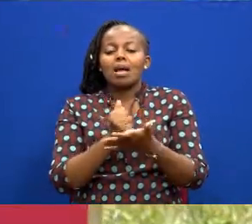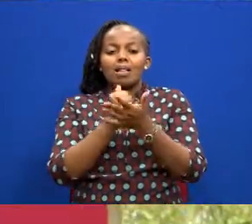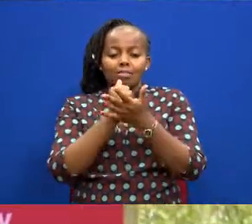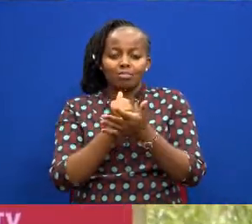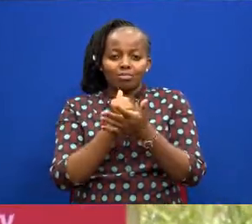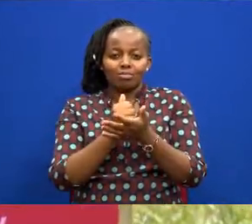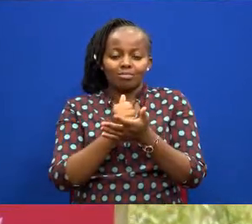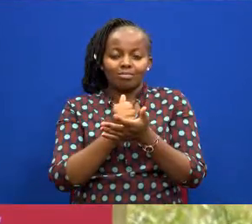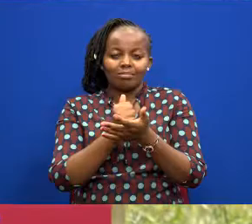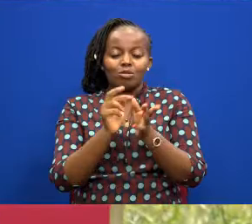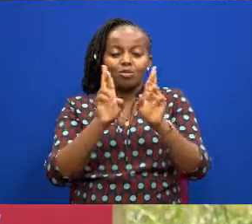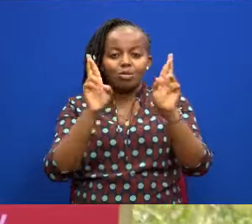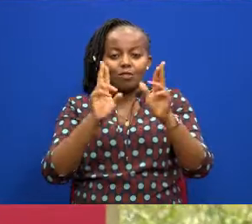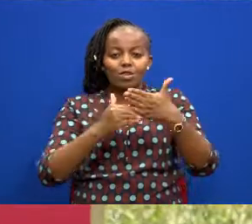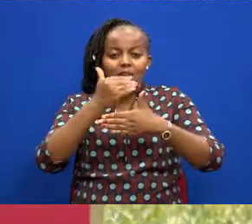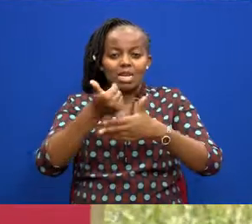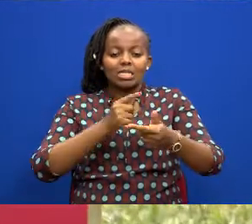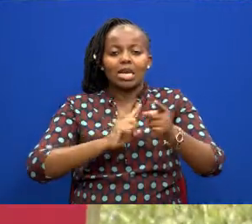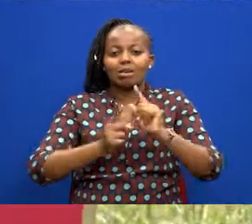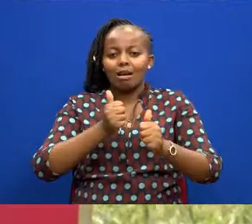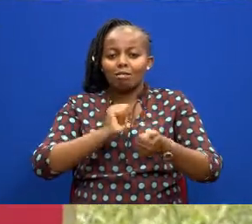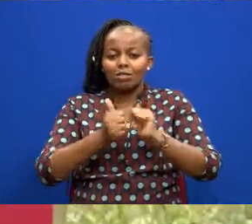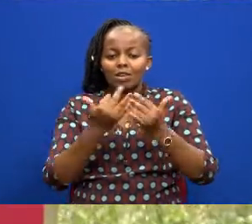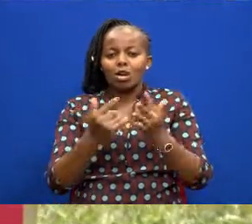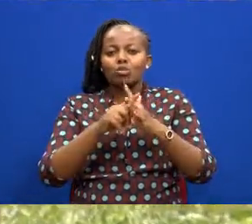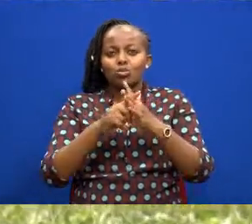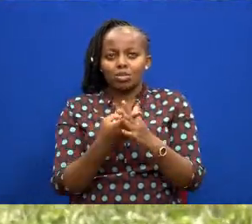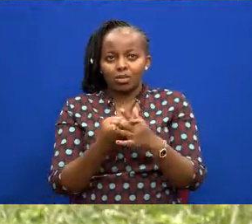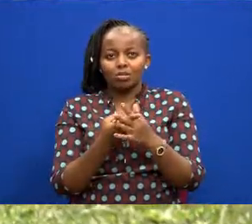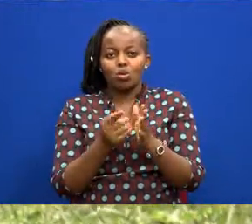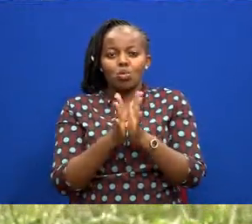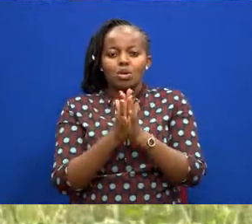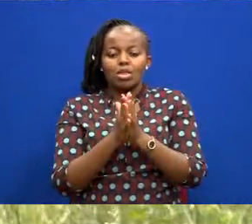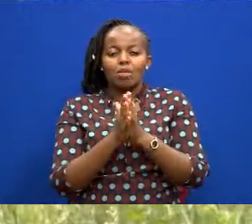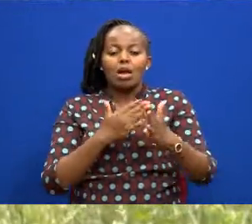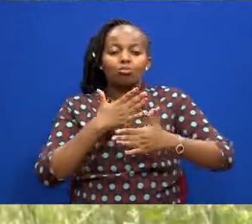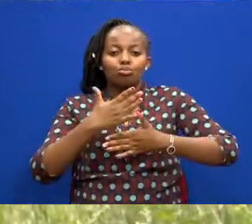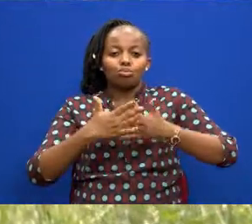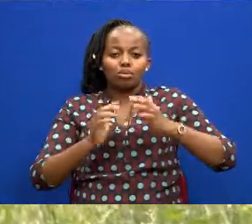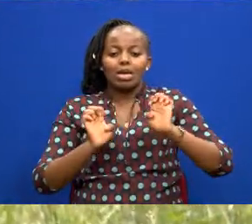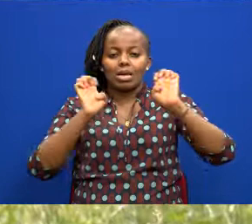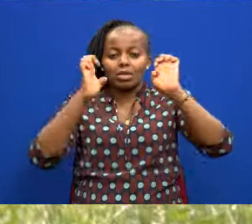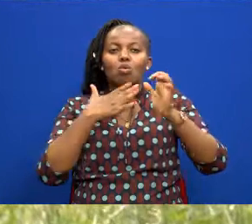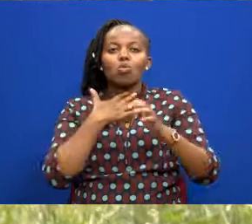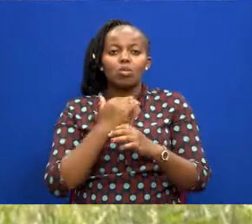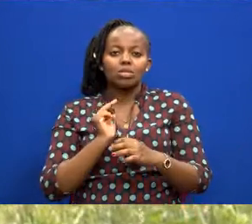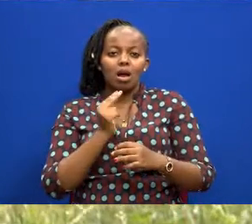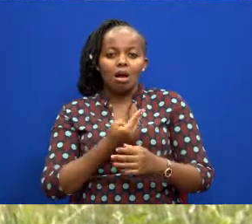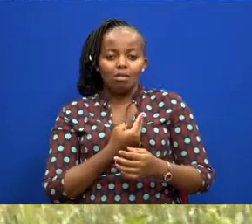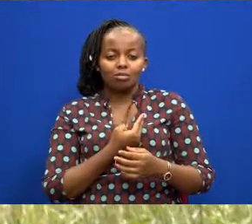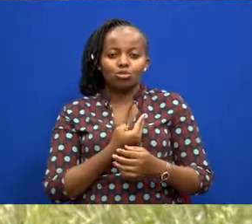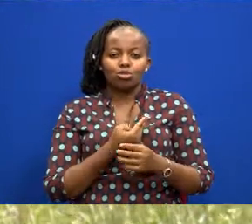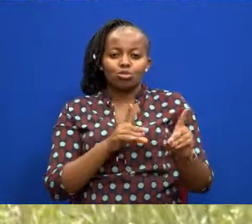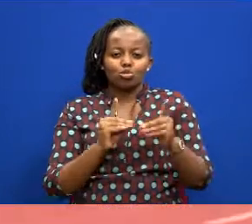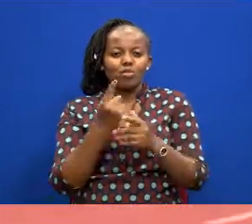help you adjust to the next activity. Excellent, guys. Now, to start us off with our warm-up, we are going to do a few